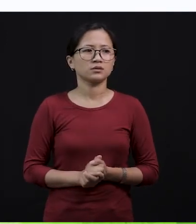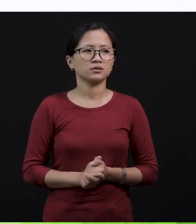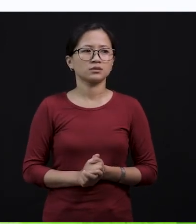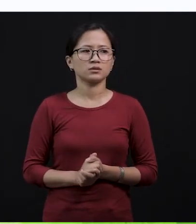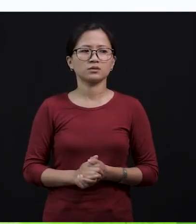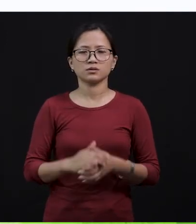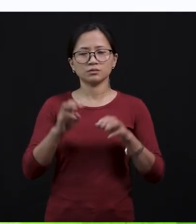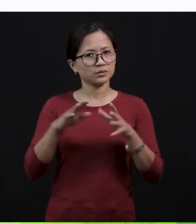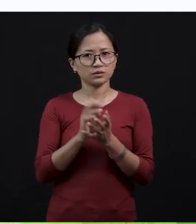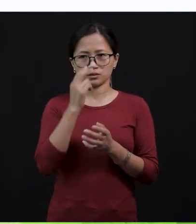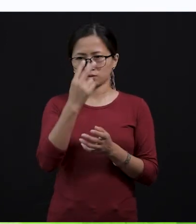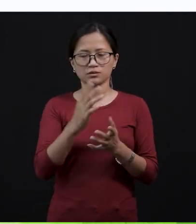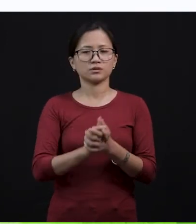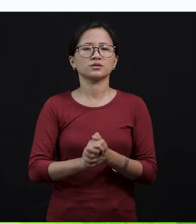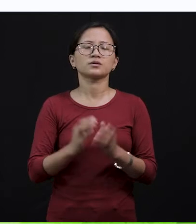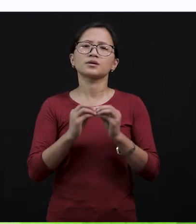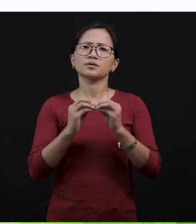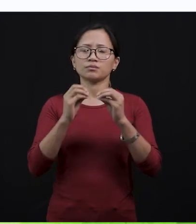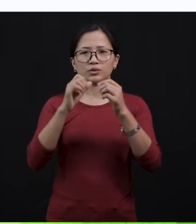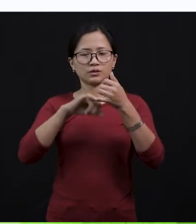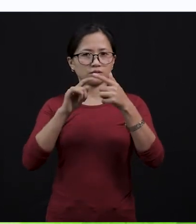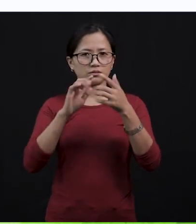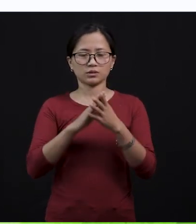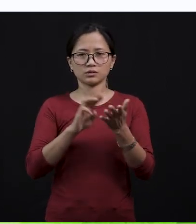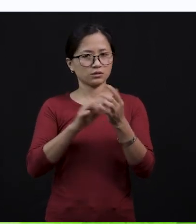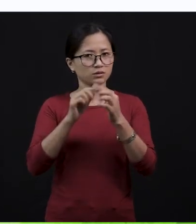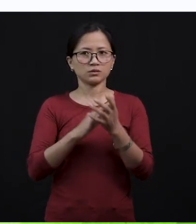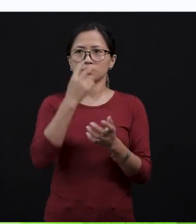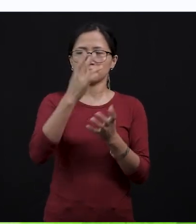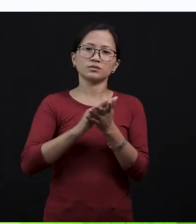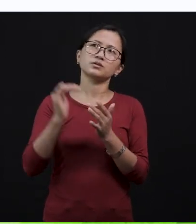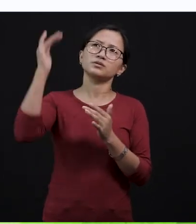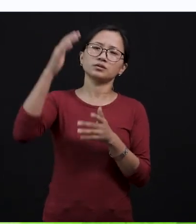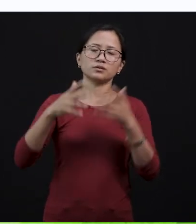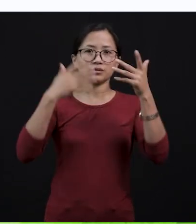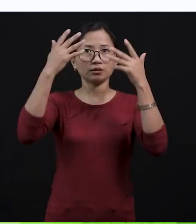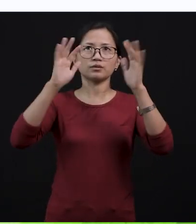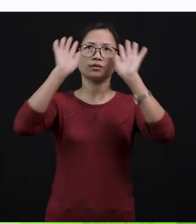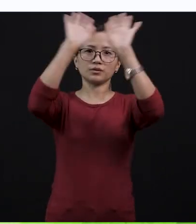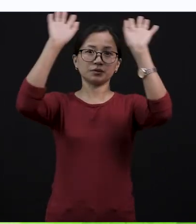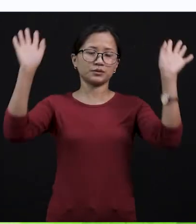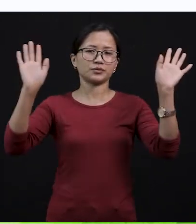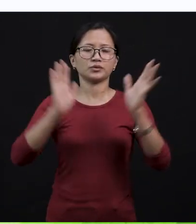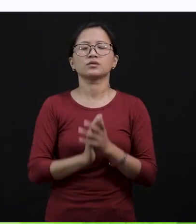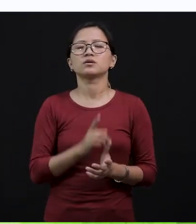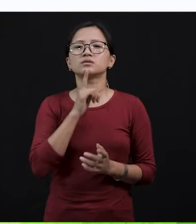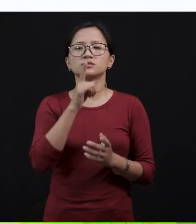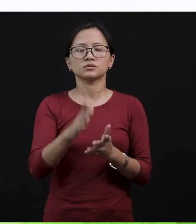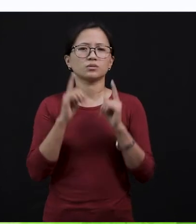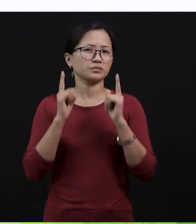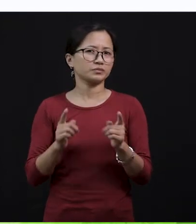You may seek him in the basement, you may look up in the air, but I tell